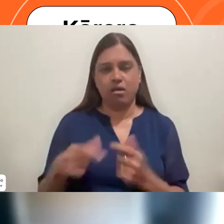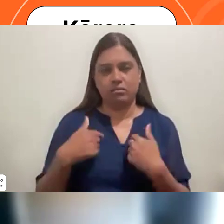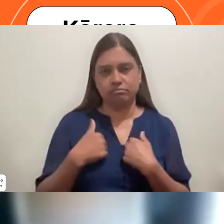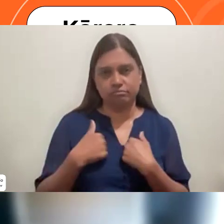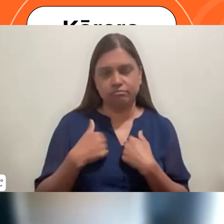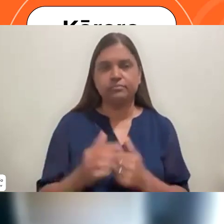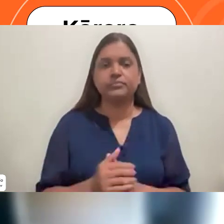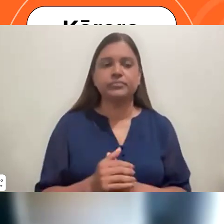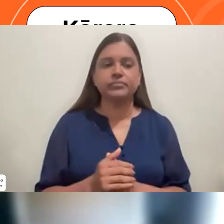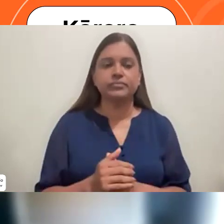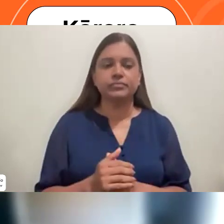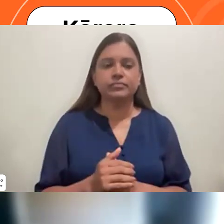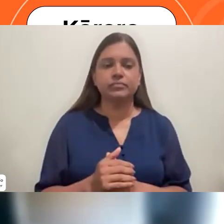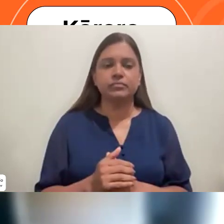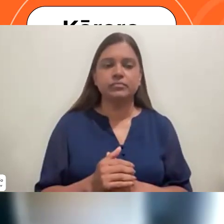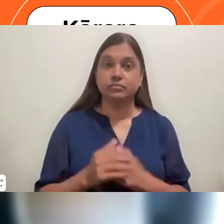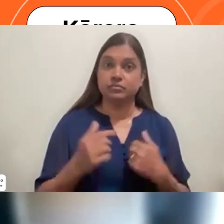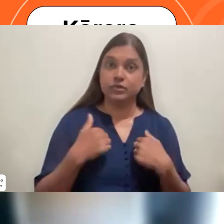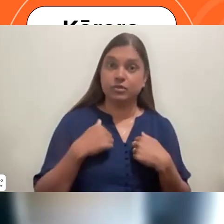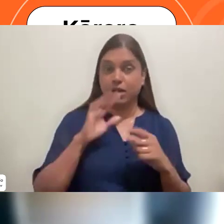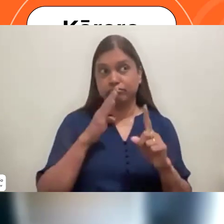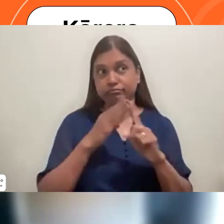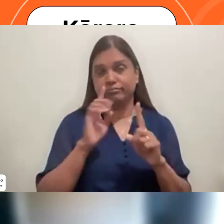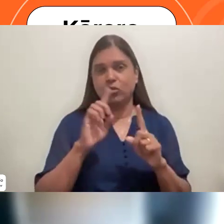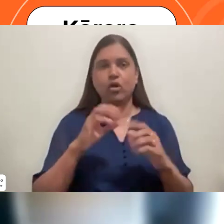both a creator and a doer.